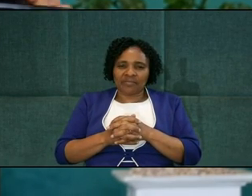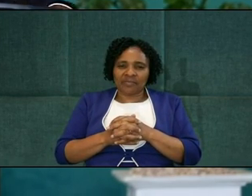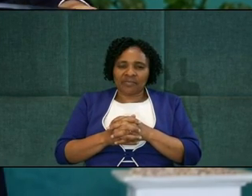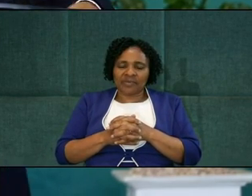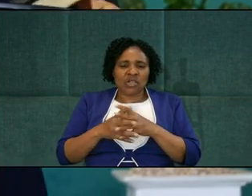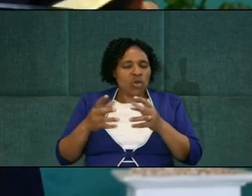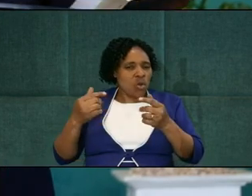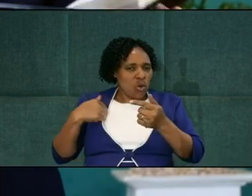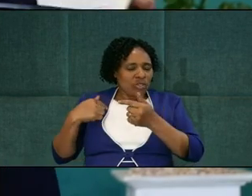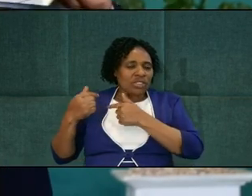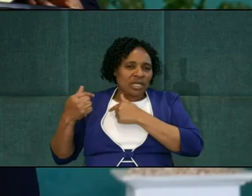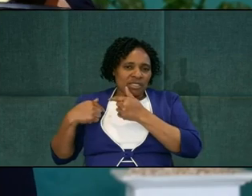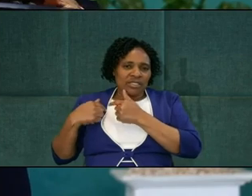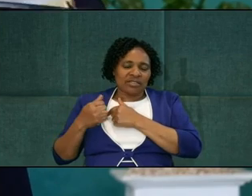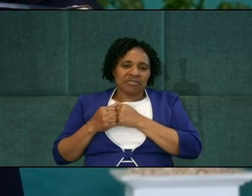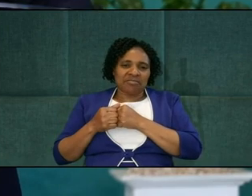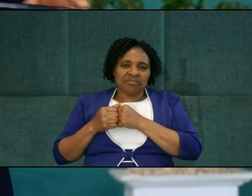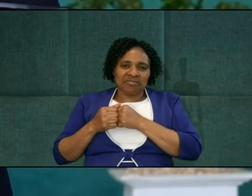concerned.